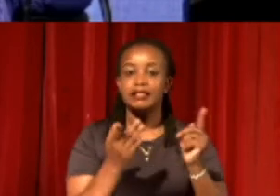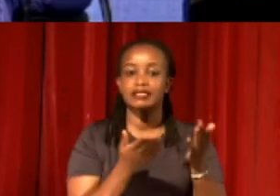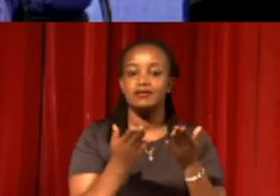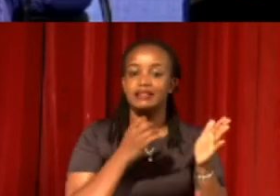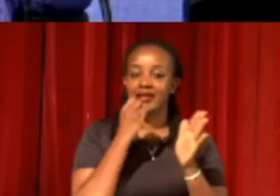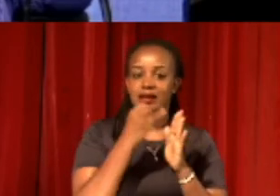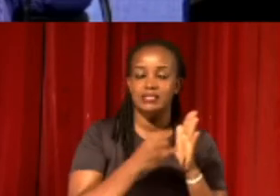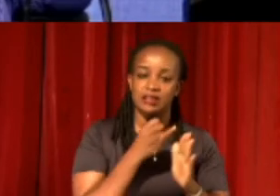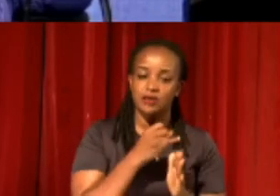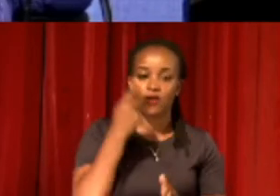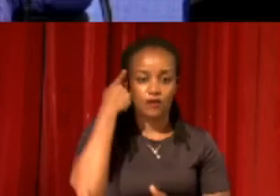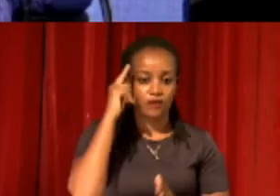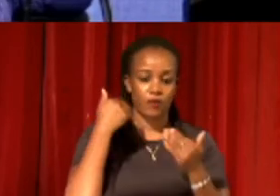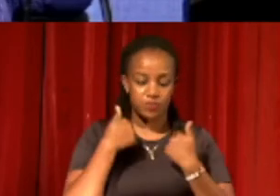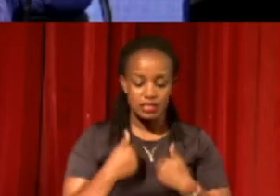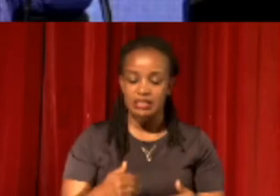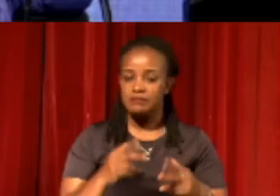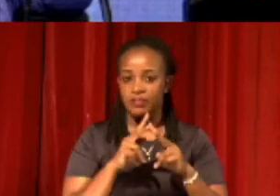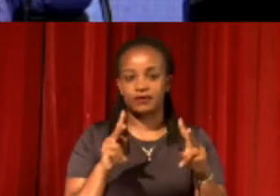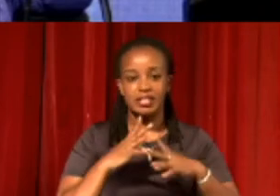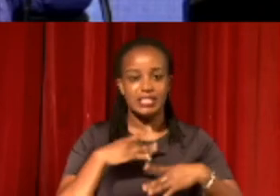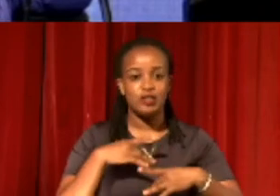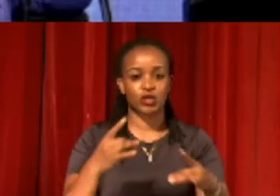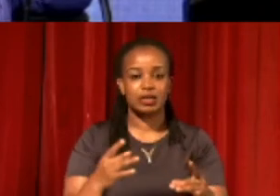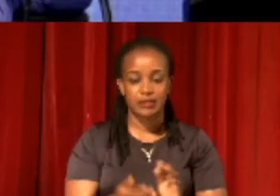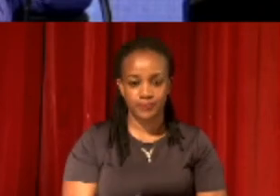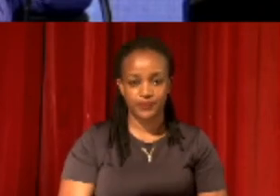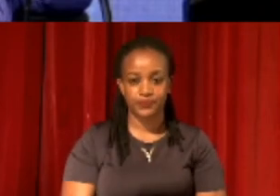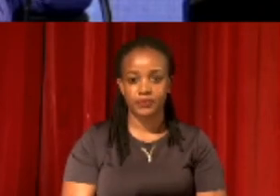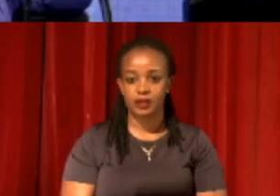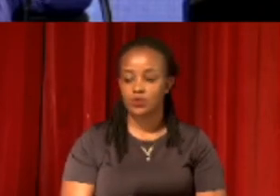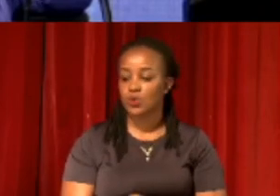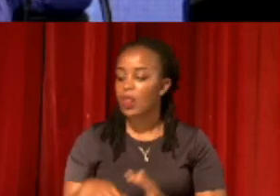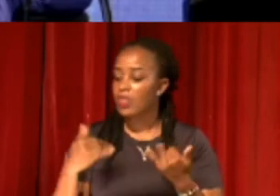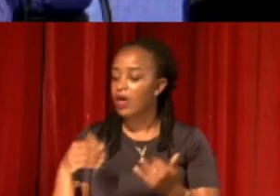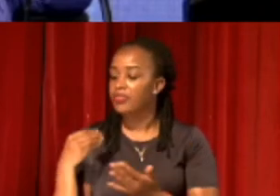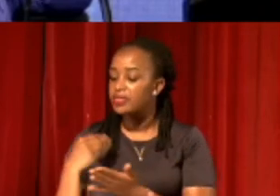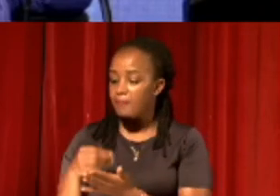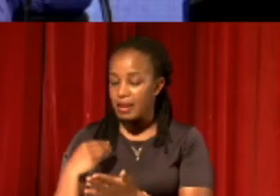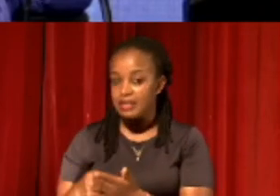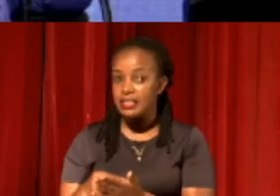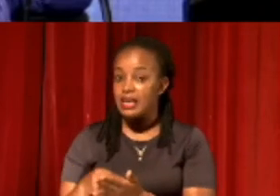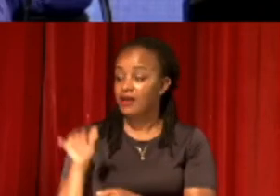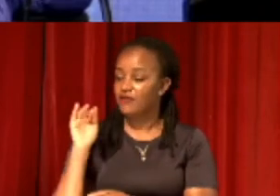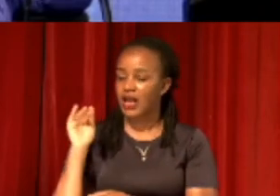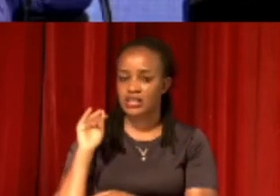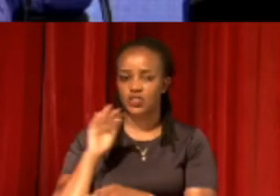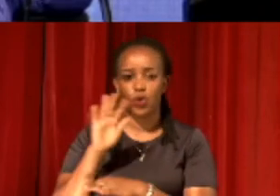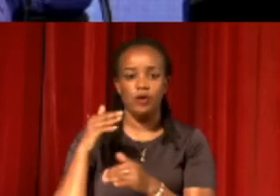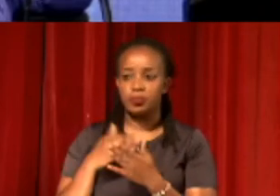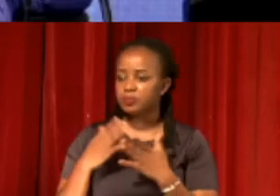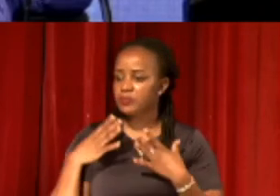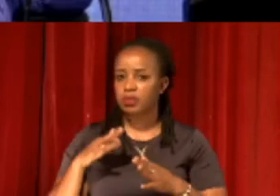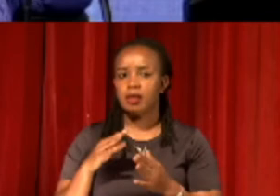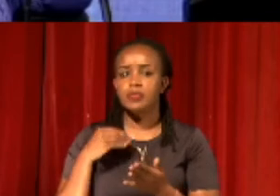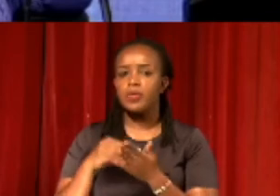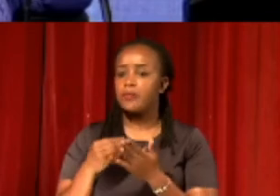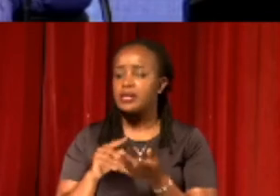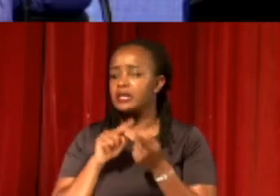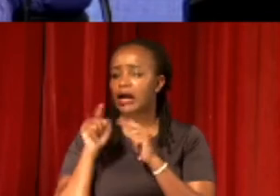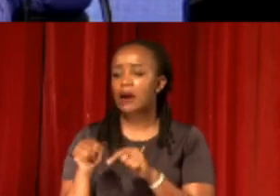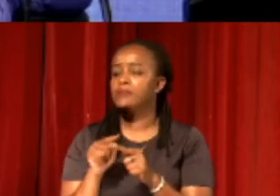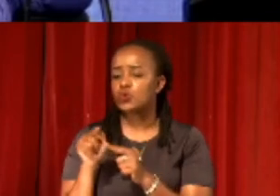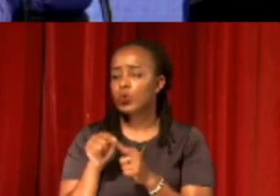For me, that's impressive to hear. So let's talk about this money. I've asked this question to everyone this week. Do you know when the money is coming?